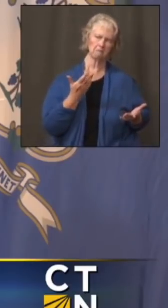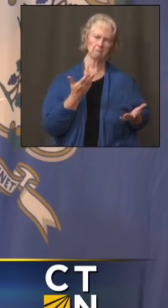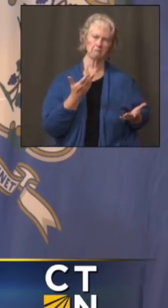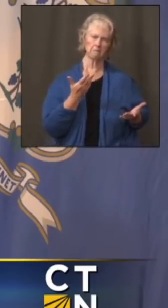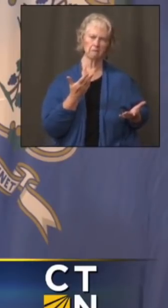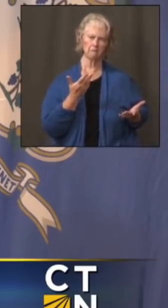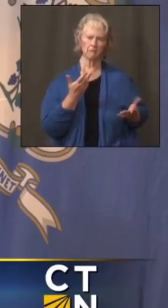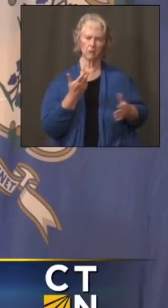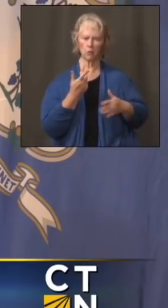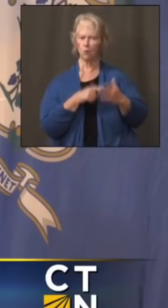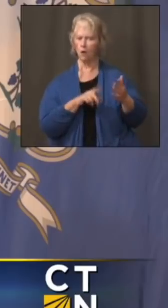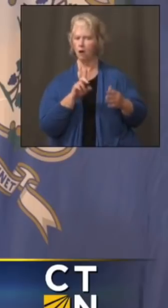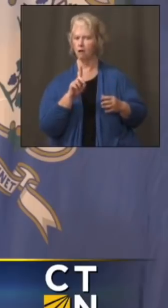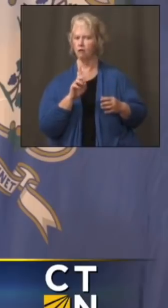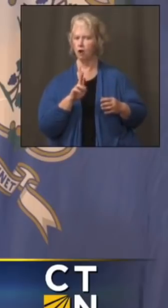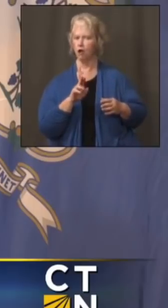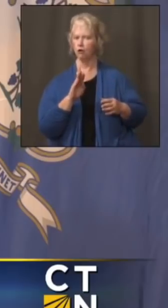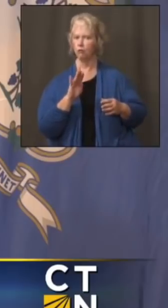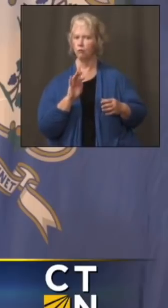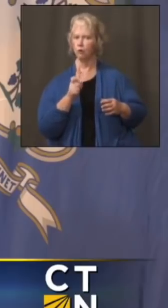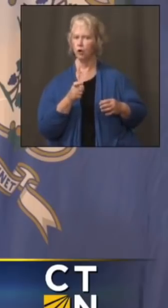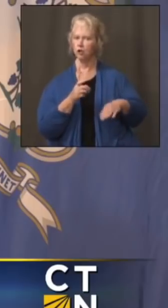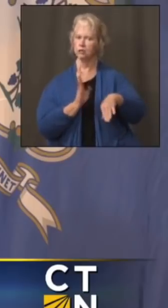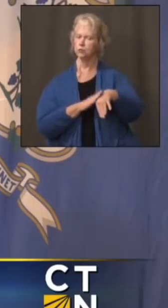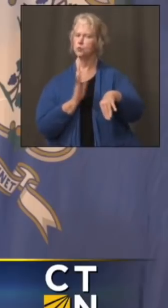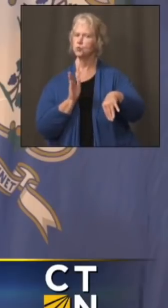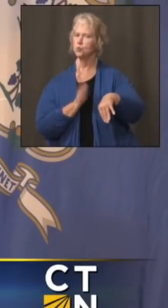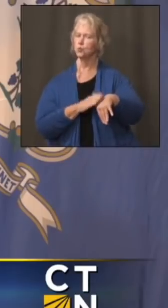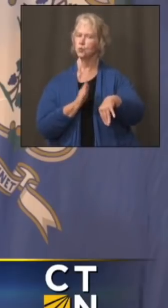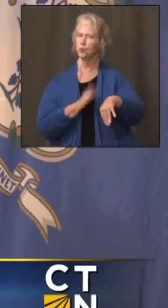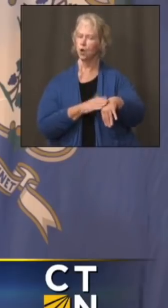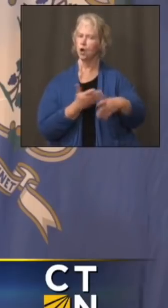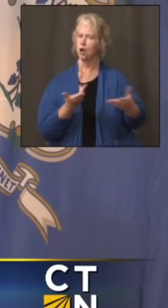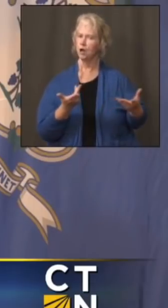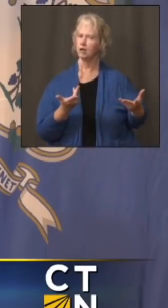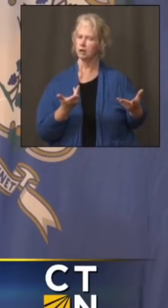Dr. Birx was warning about? Cases ticking up,